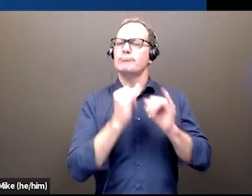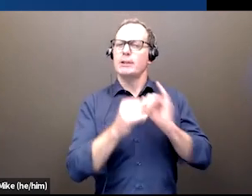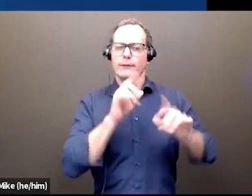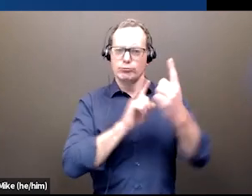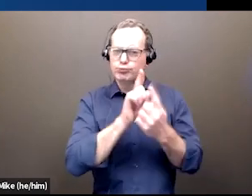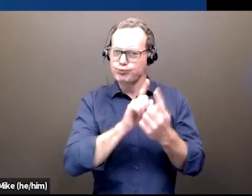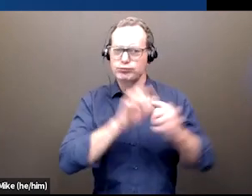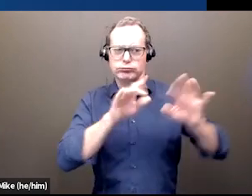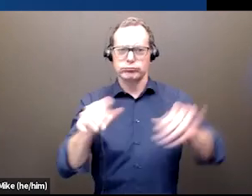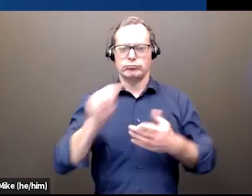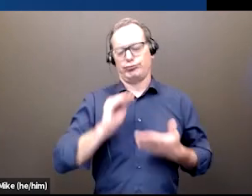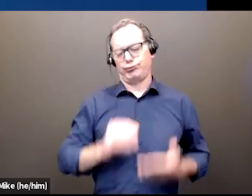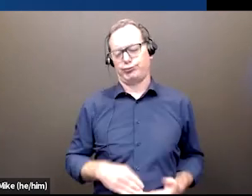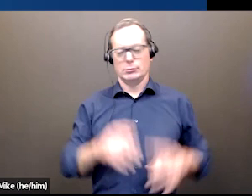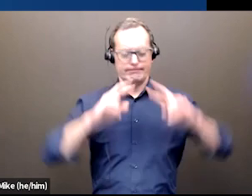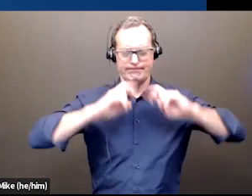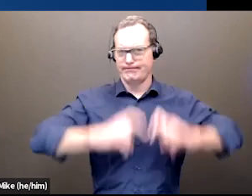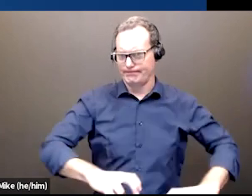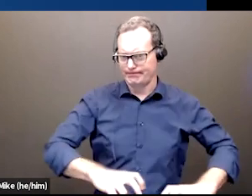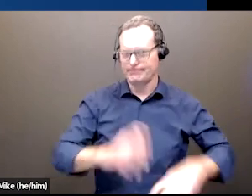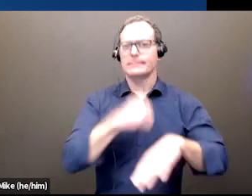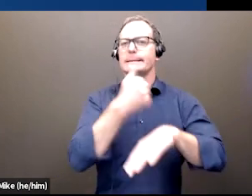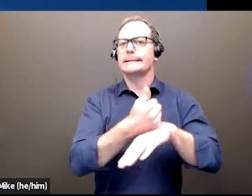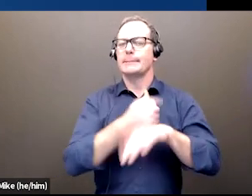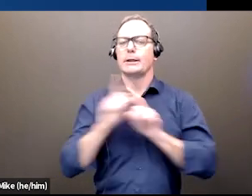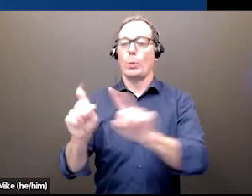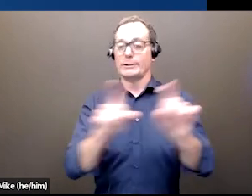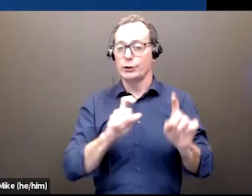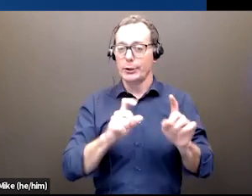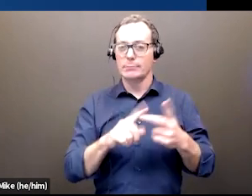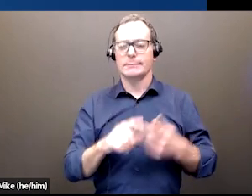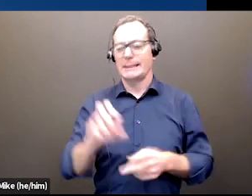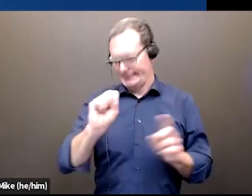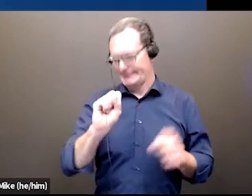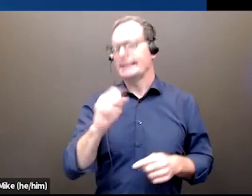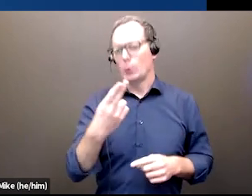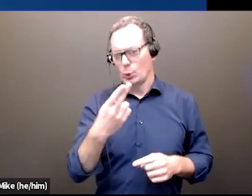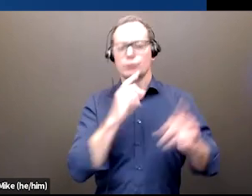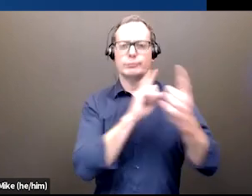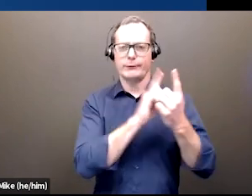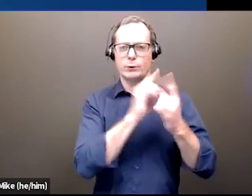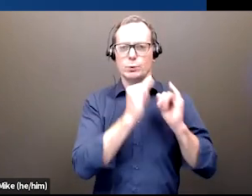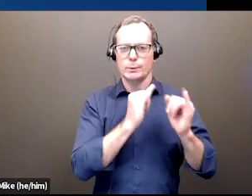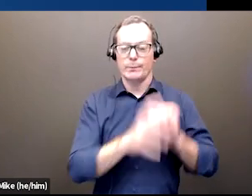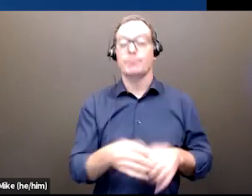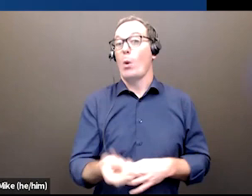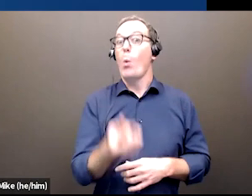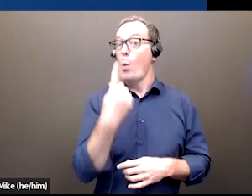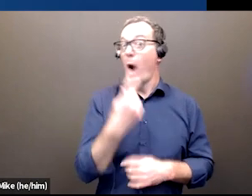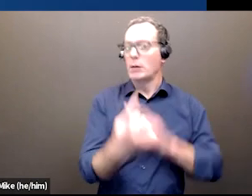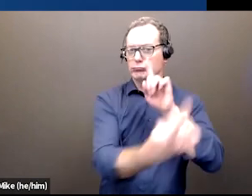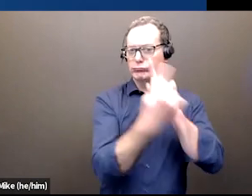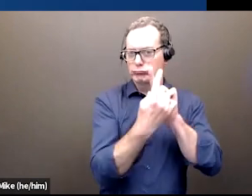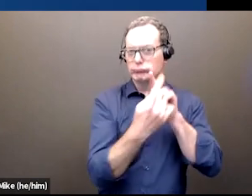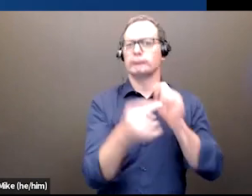member questionnaire and stakeholder interview. During one of the advisor member interviews, members